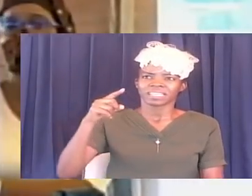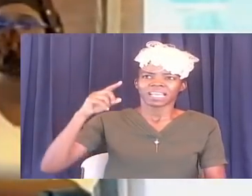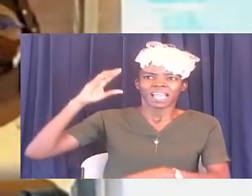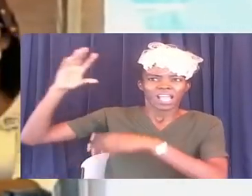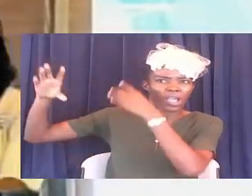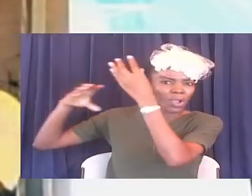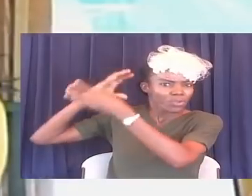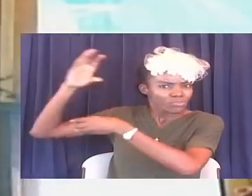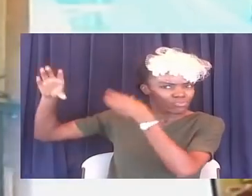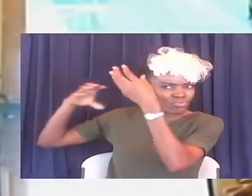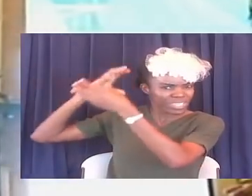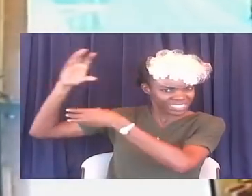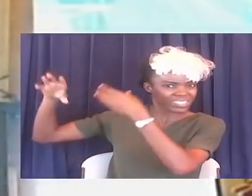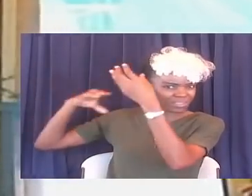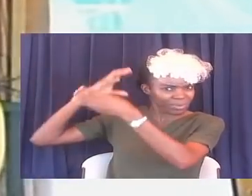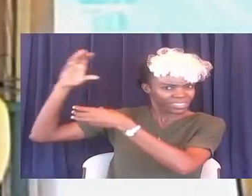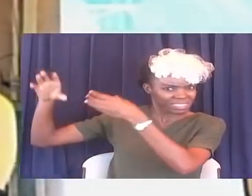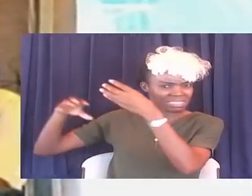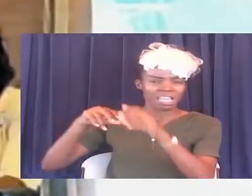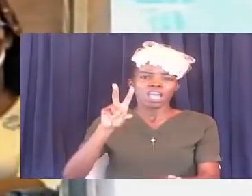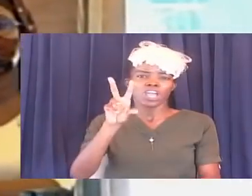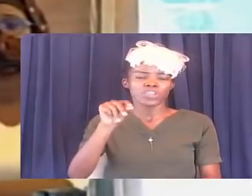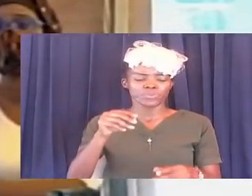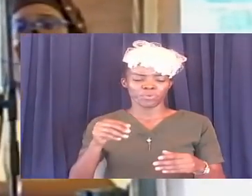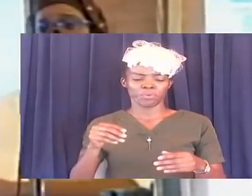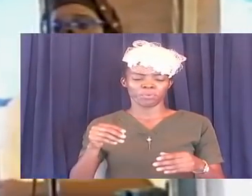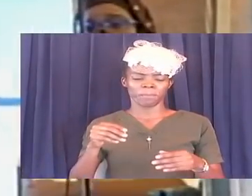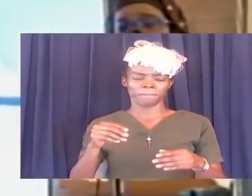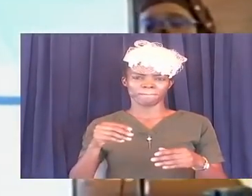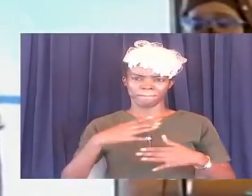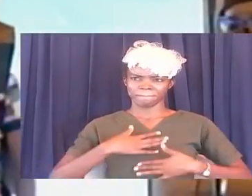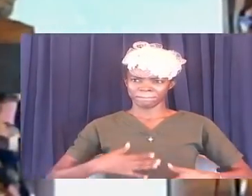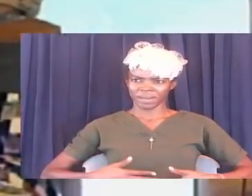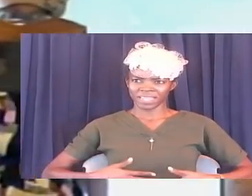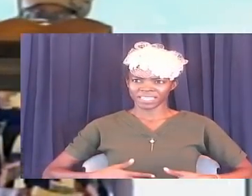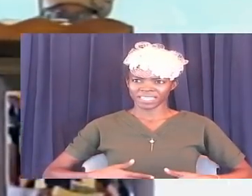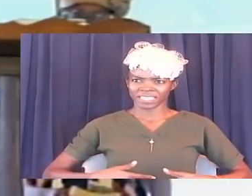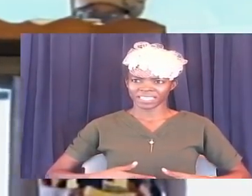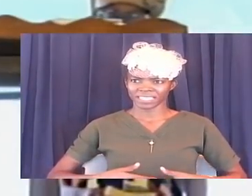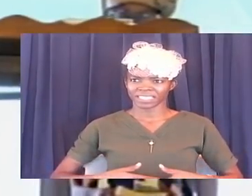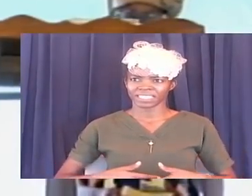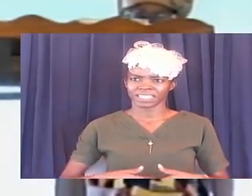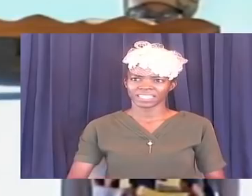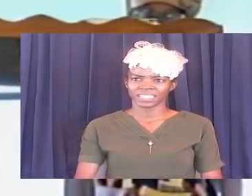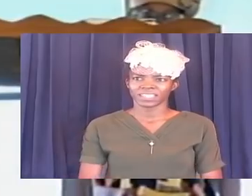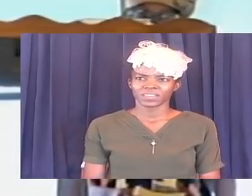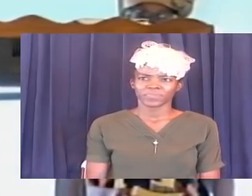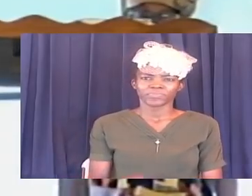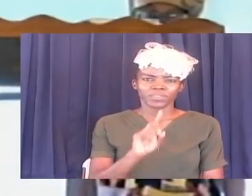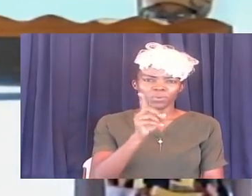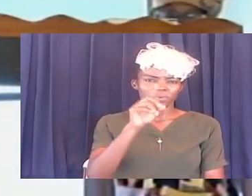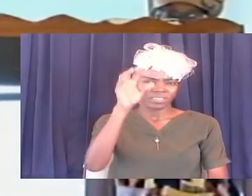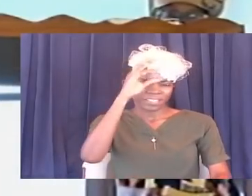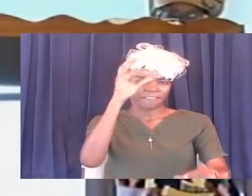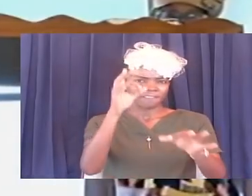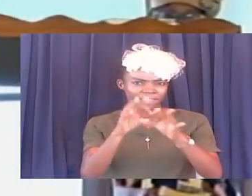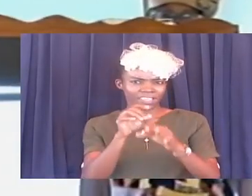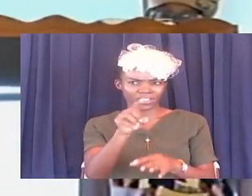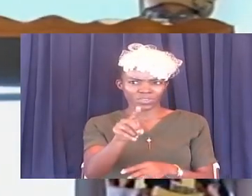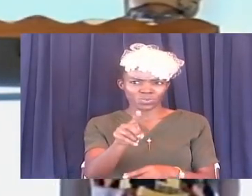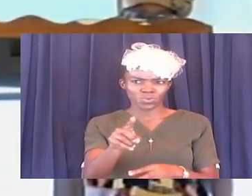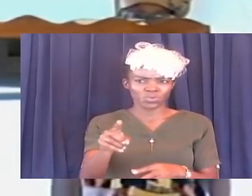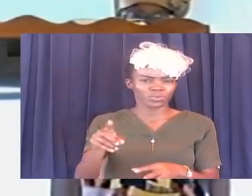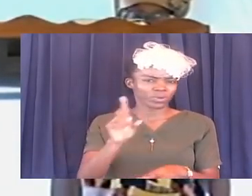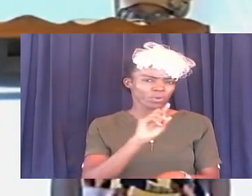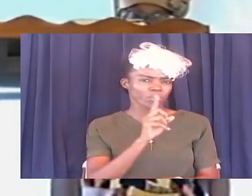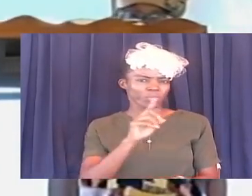could plant doubt in your mind. But where is that faith that you used to have? Where is that trust that you used to have? In the